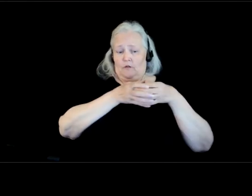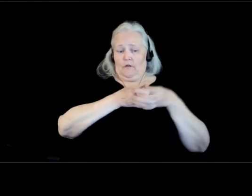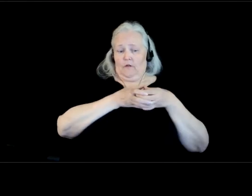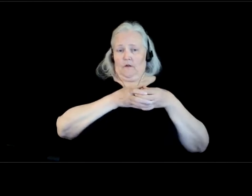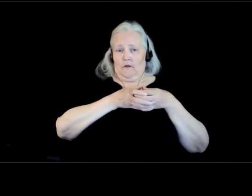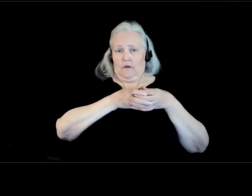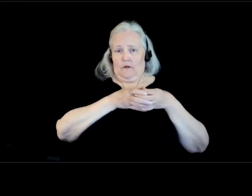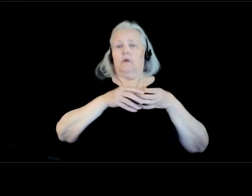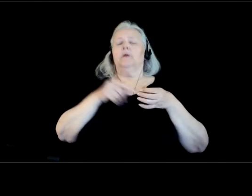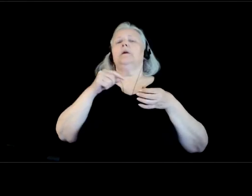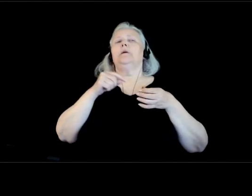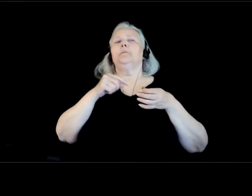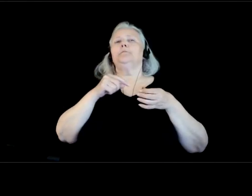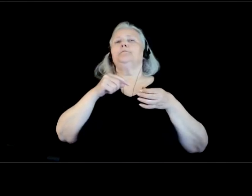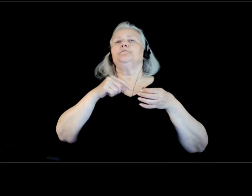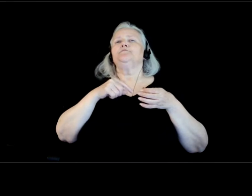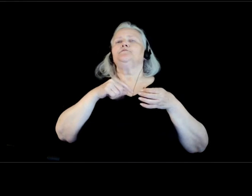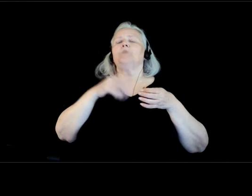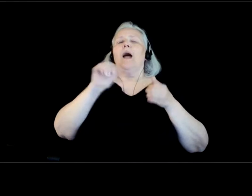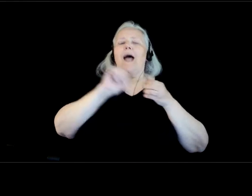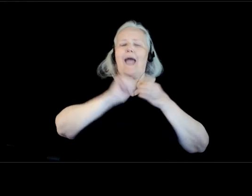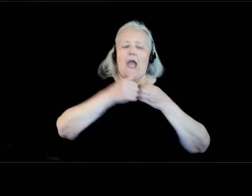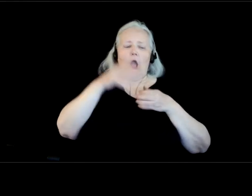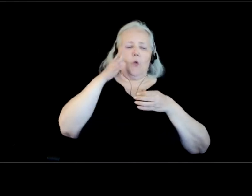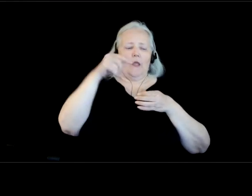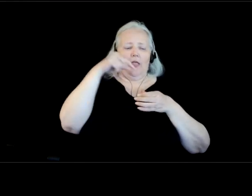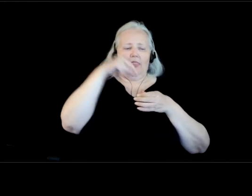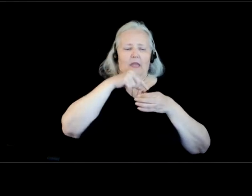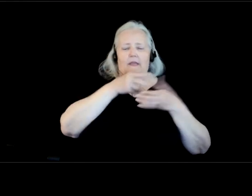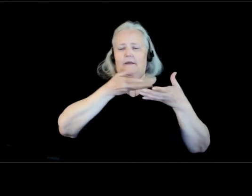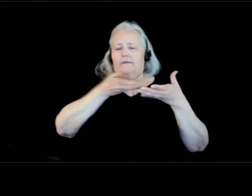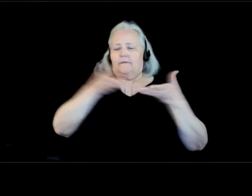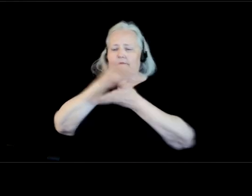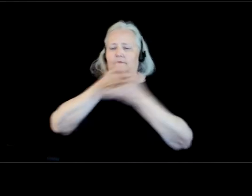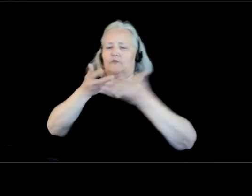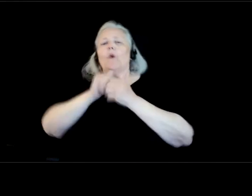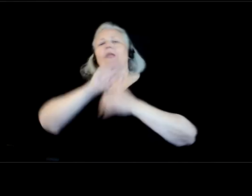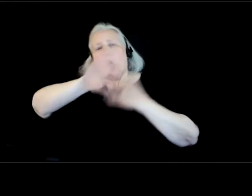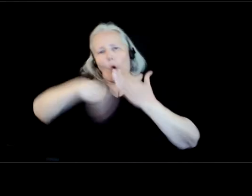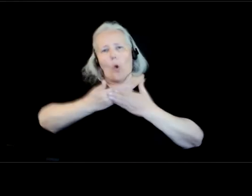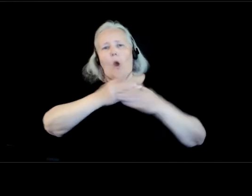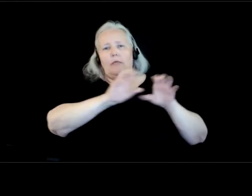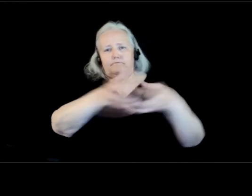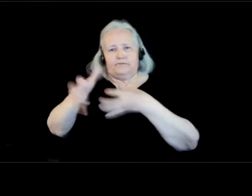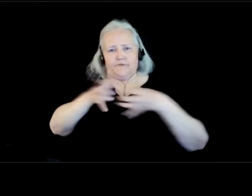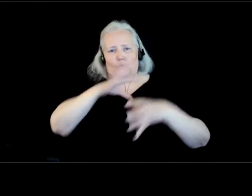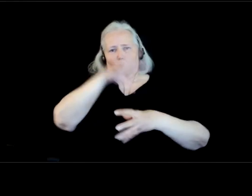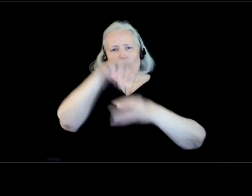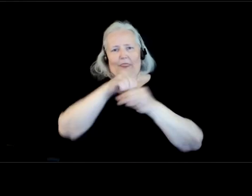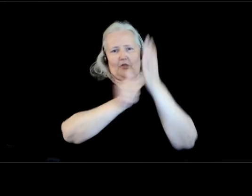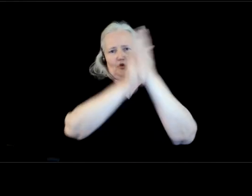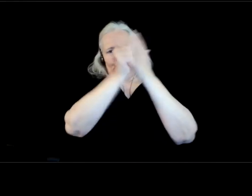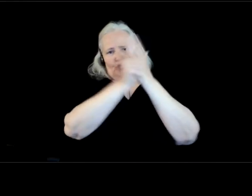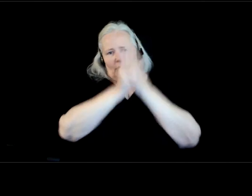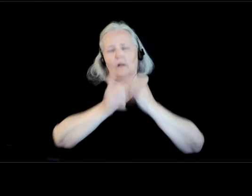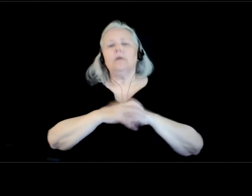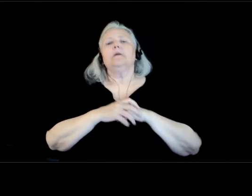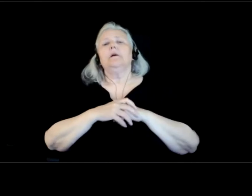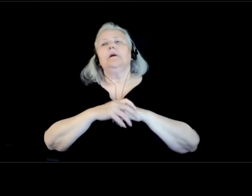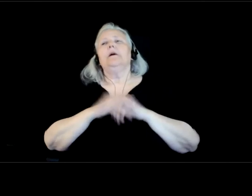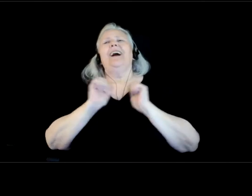play, you know, engage with the existing journals in this space? Is another one necessary? How is it going to be